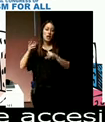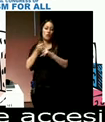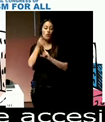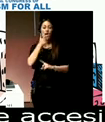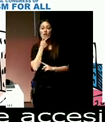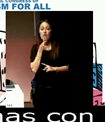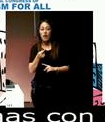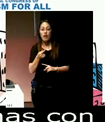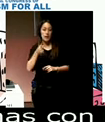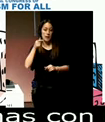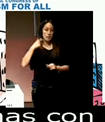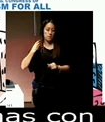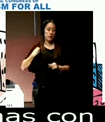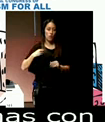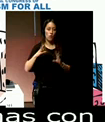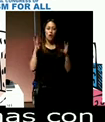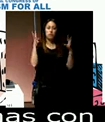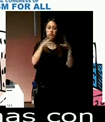movement disabilities,